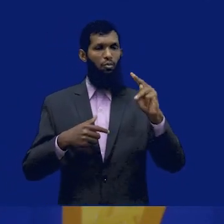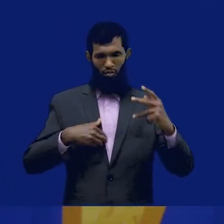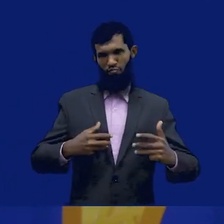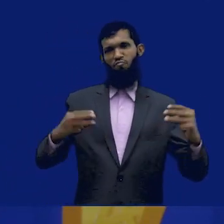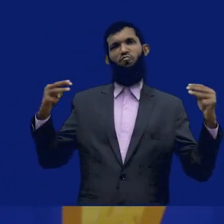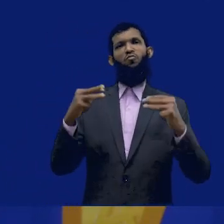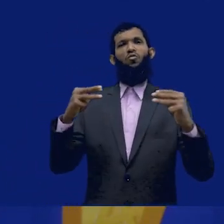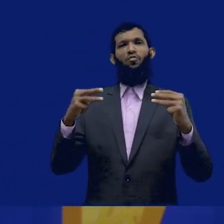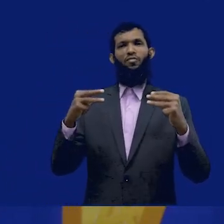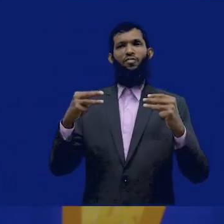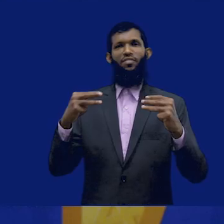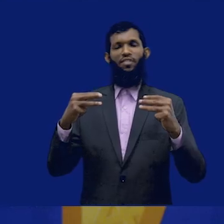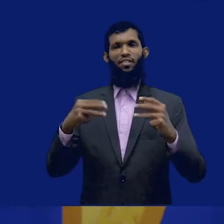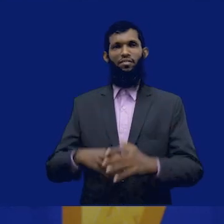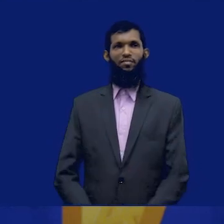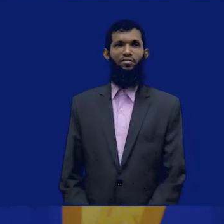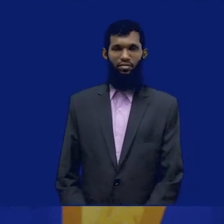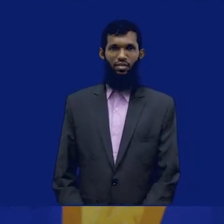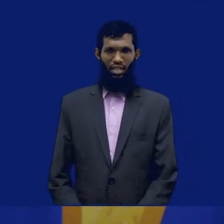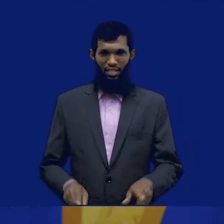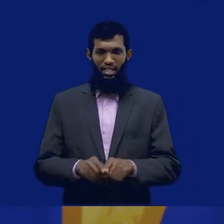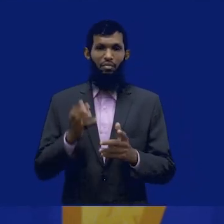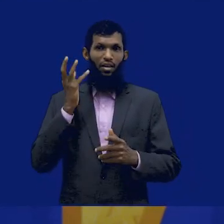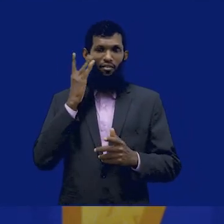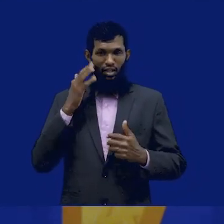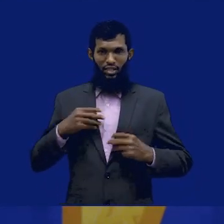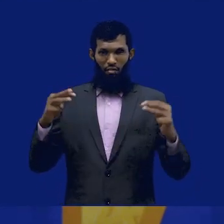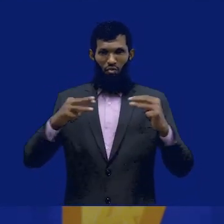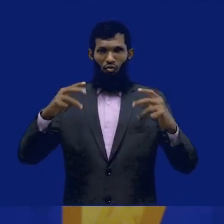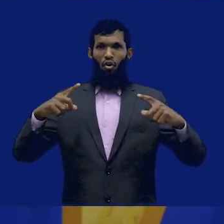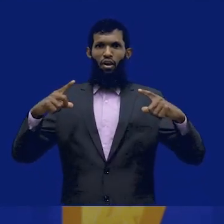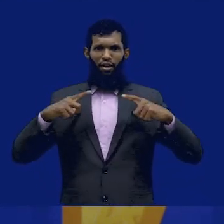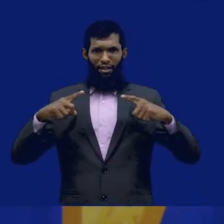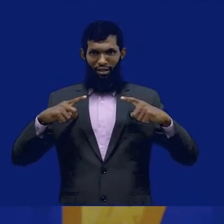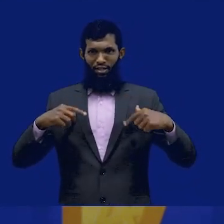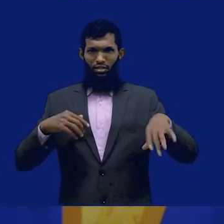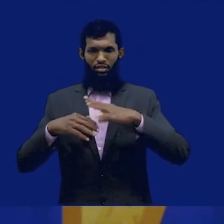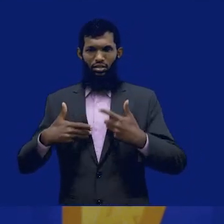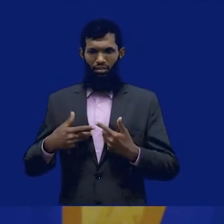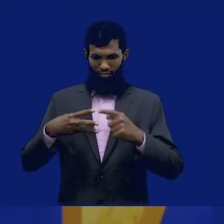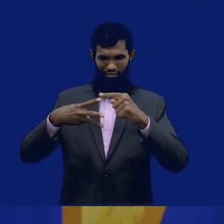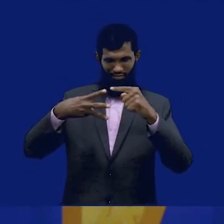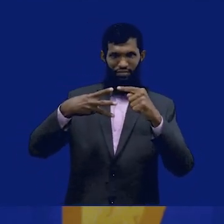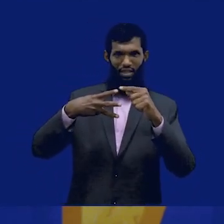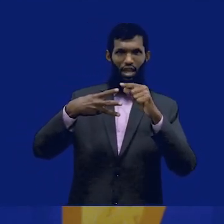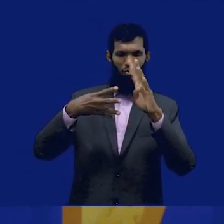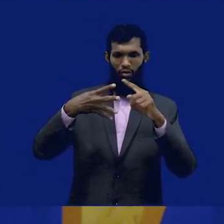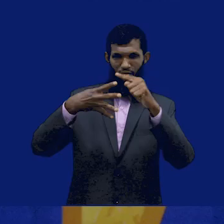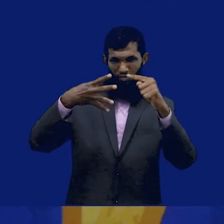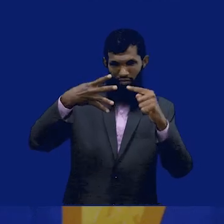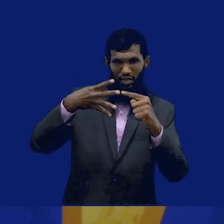second caliph of Prophet sallallahu alaihi wasallam, said to Abu Bakr, why are you